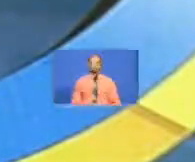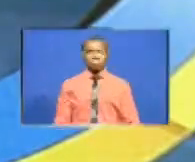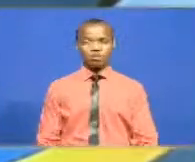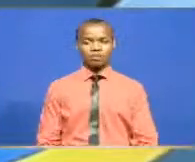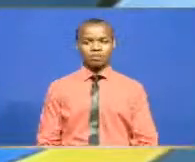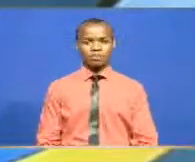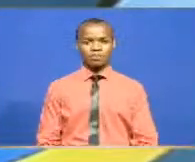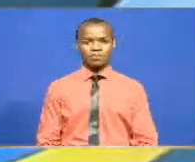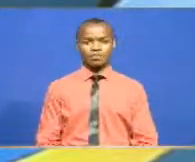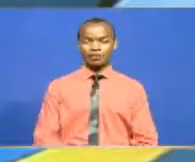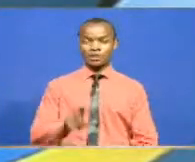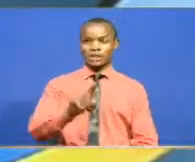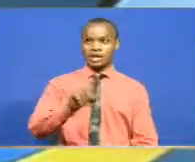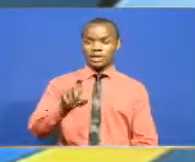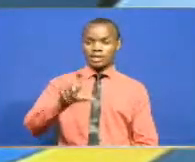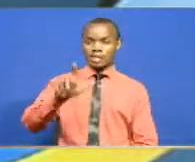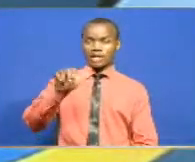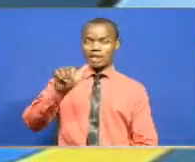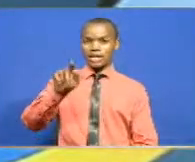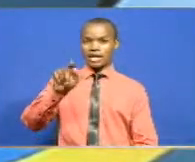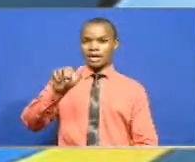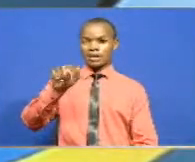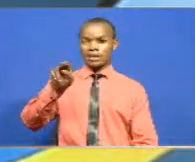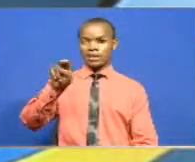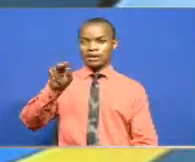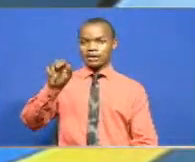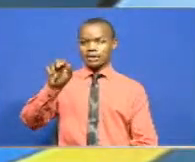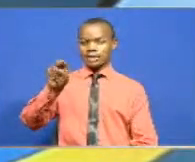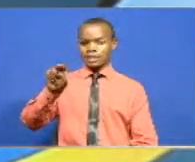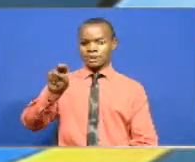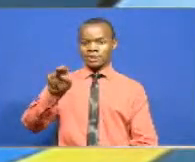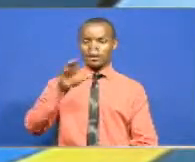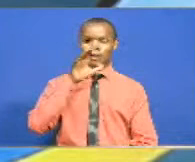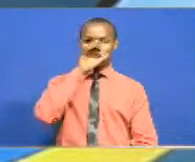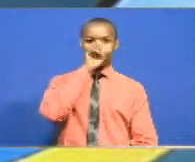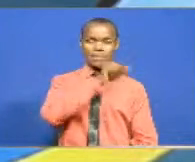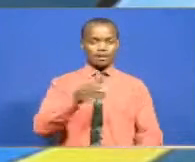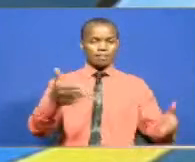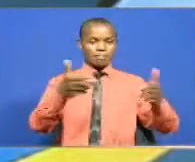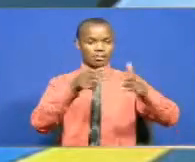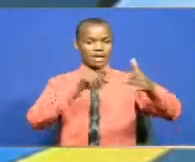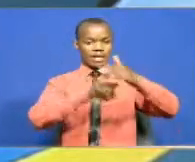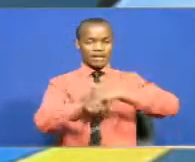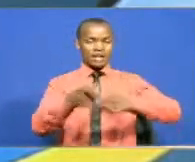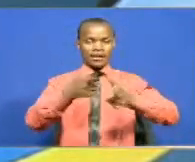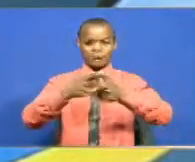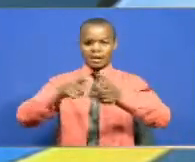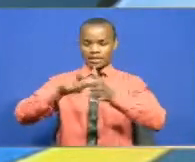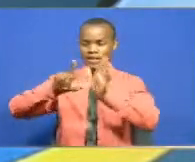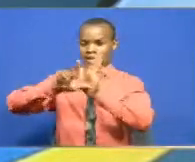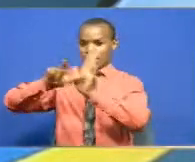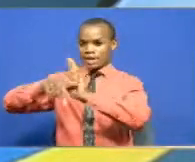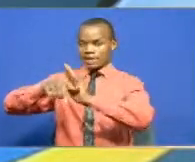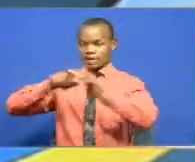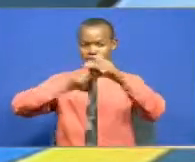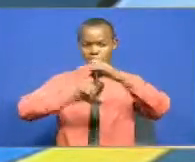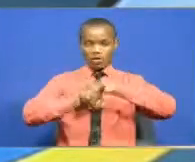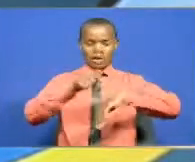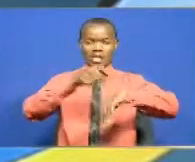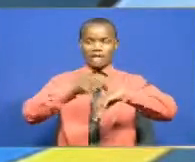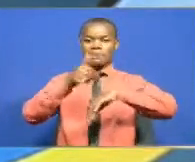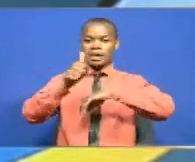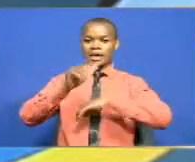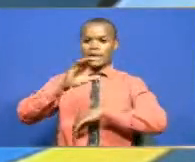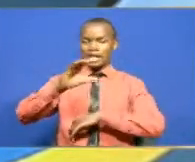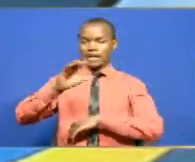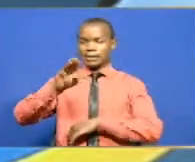And Zlatan Ibrahimovic missed a penalty before scoring a late equaliser as Italian Serie A leaders AC Milan salvaged